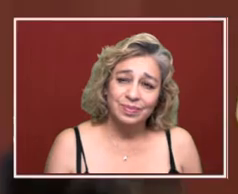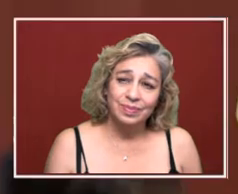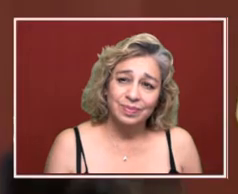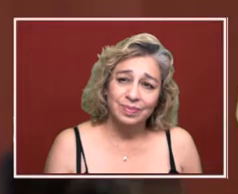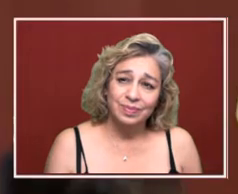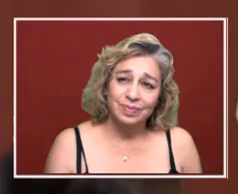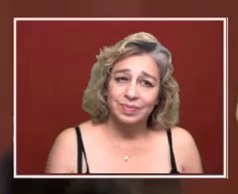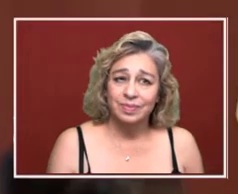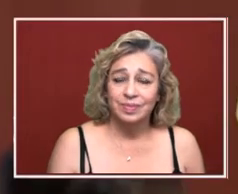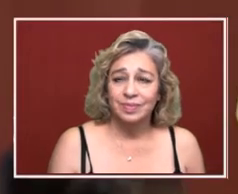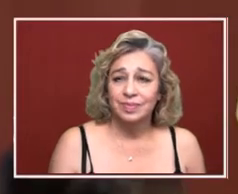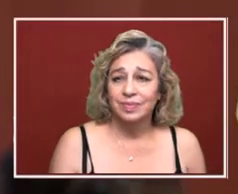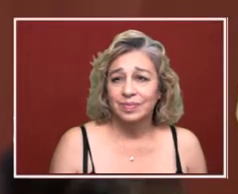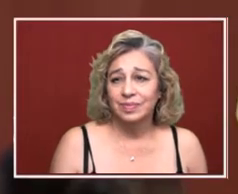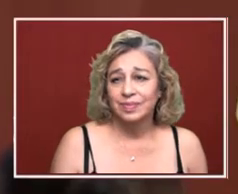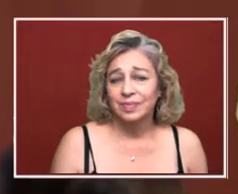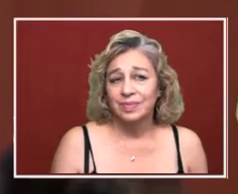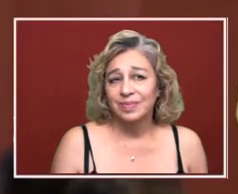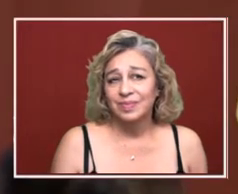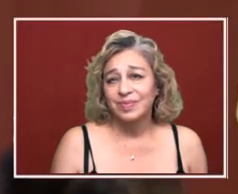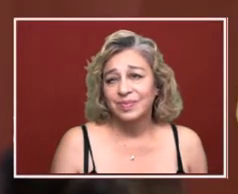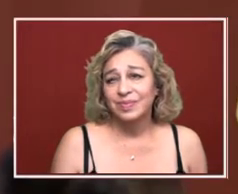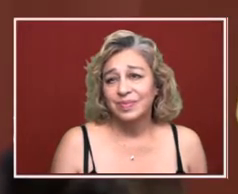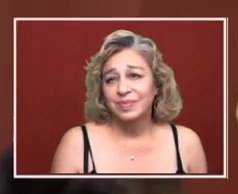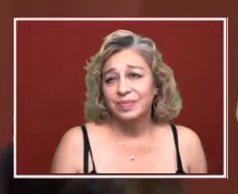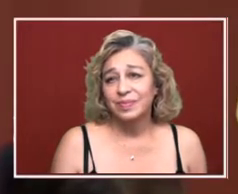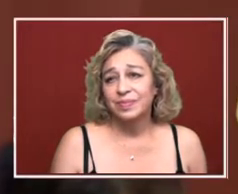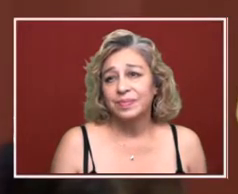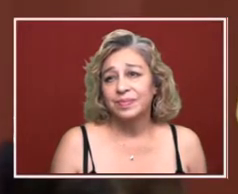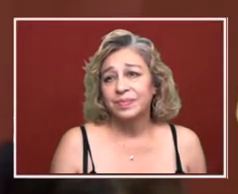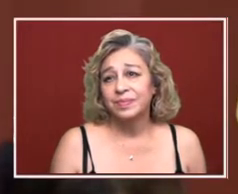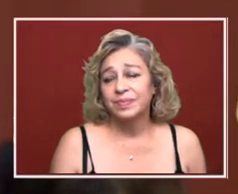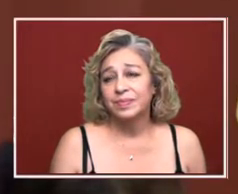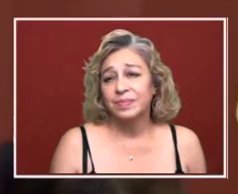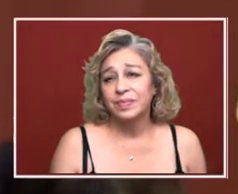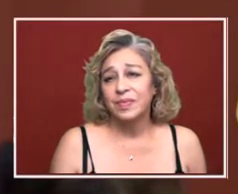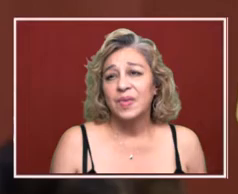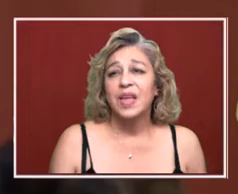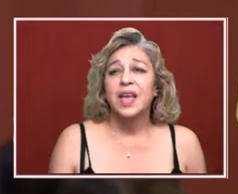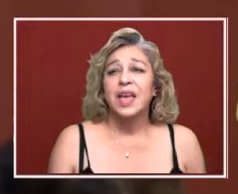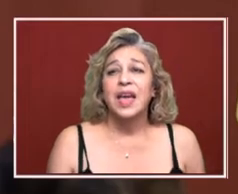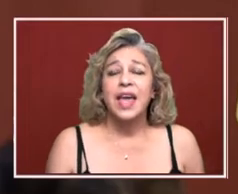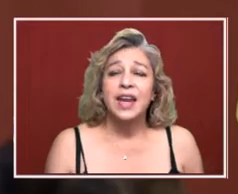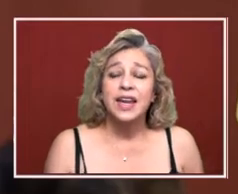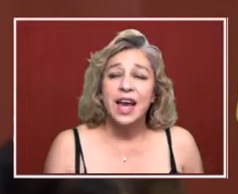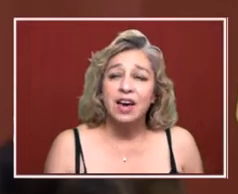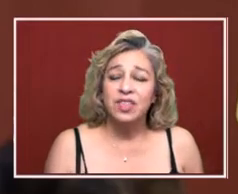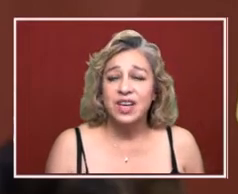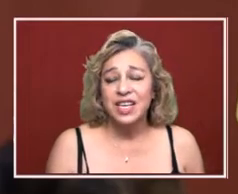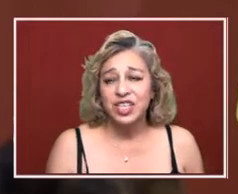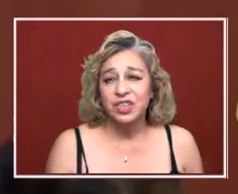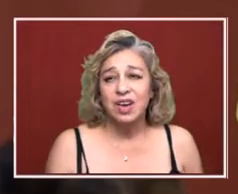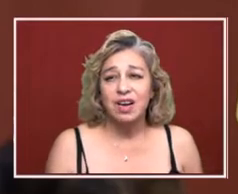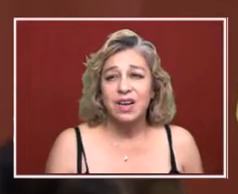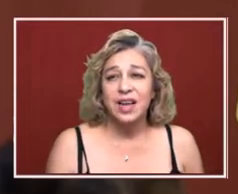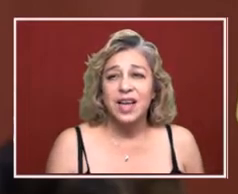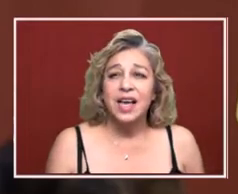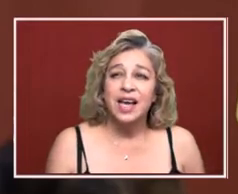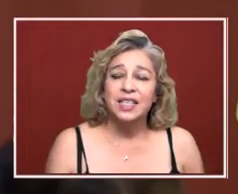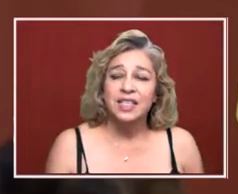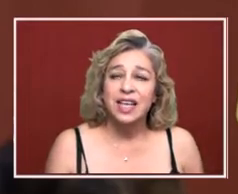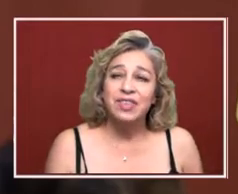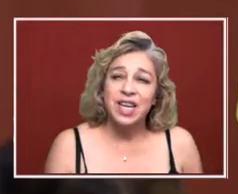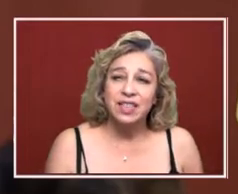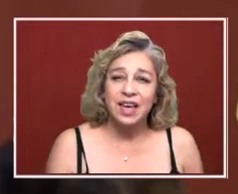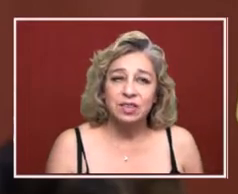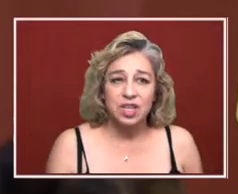Ahora ya la Guardia Nacional tiene 70,000 elementos. And now the National Guard